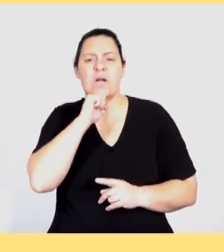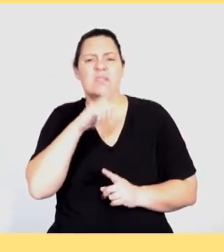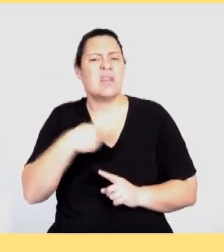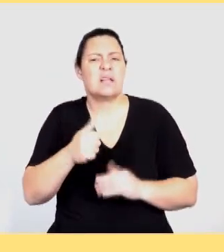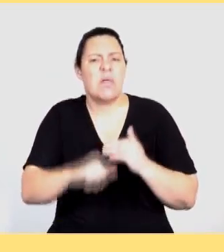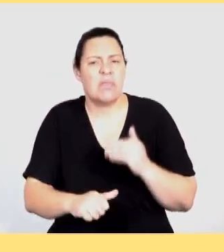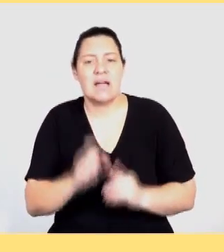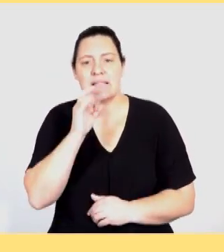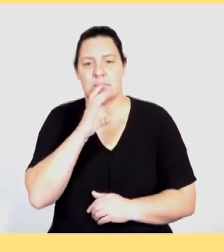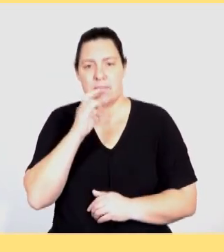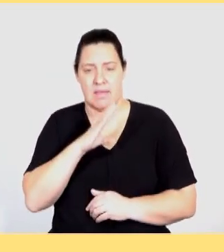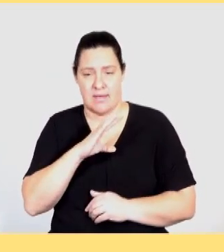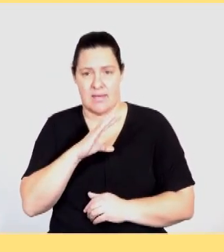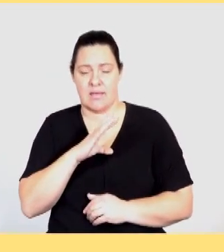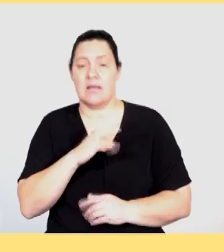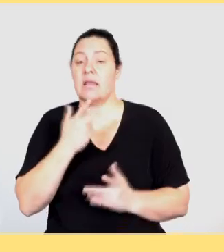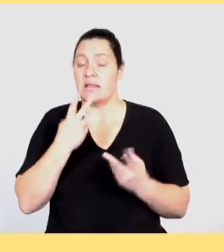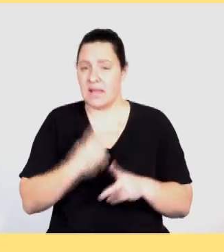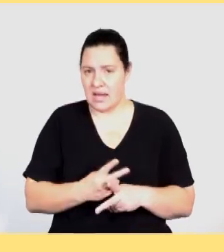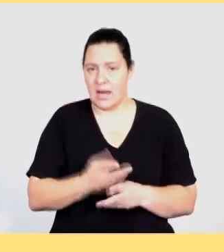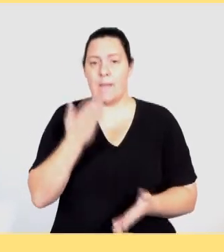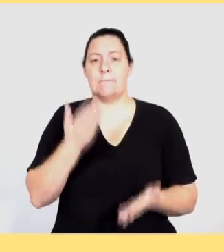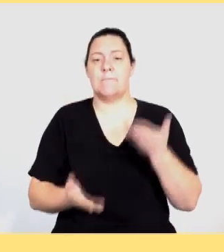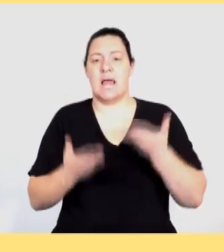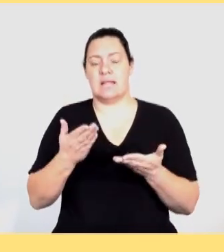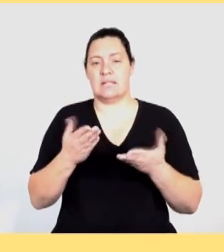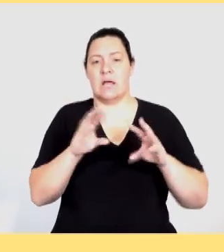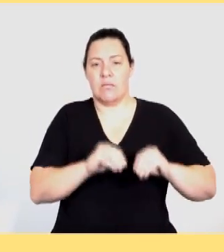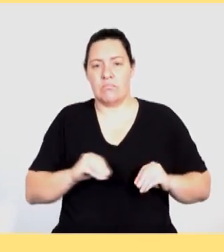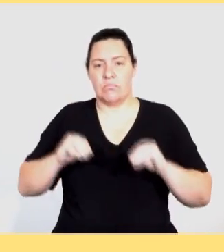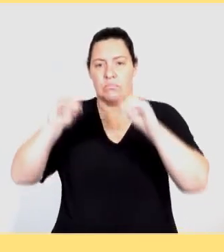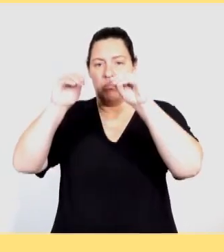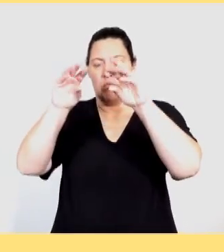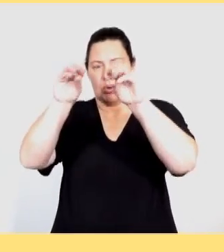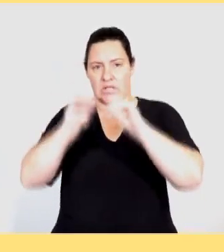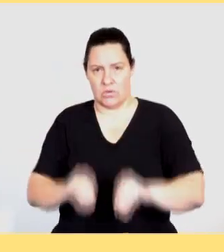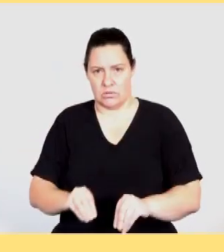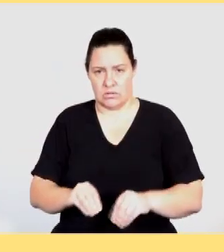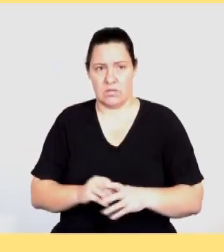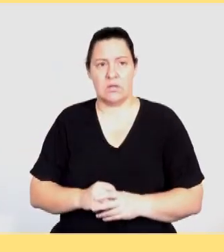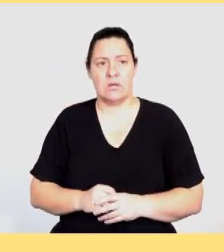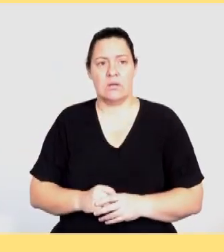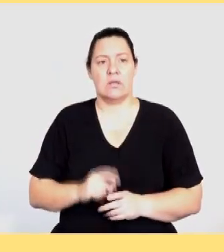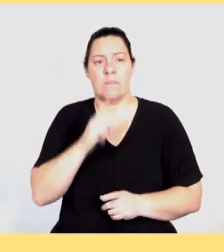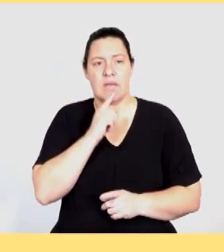September. September 1. And then it will be balance brought down,